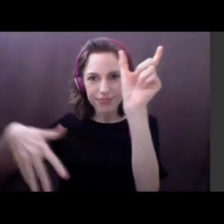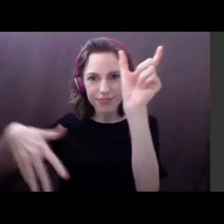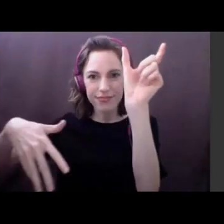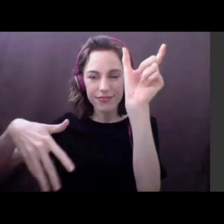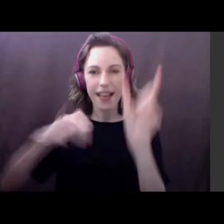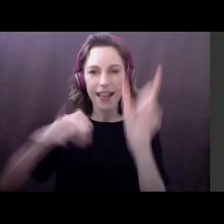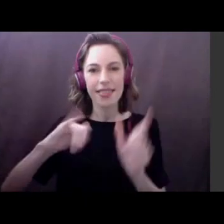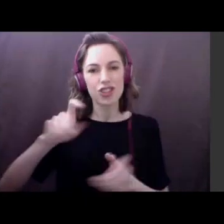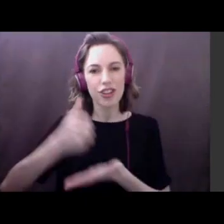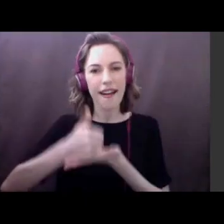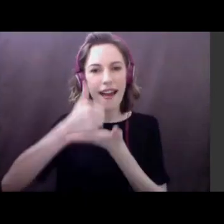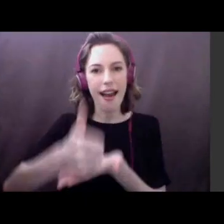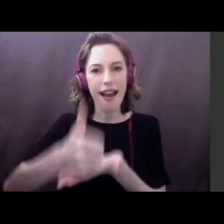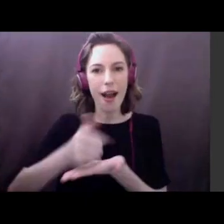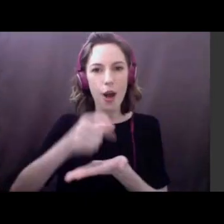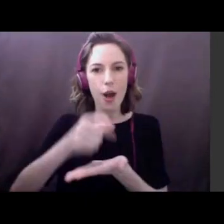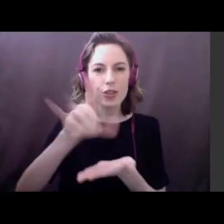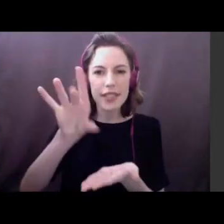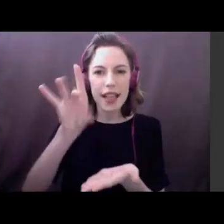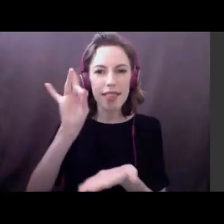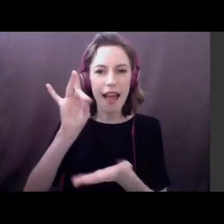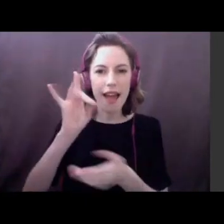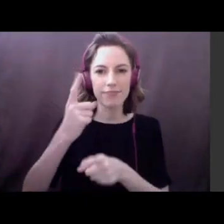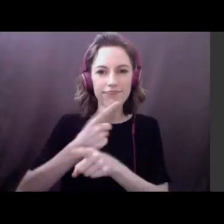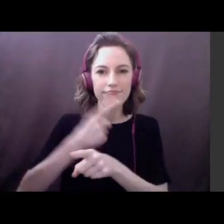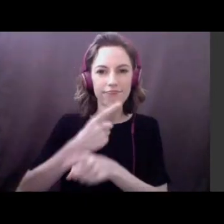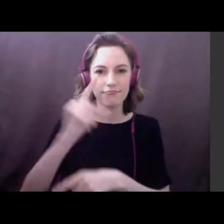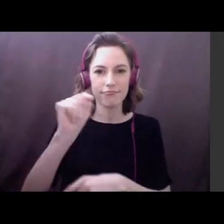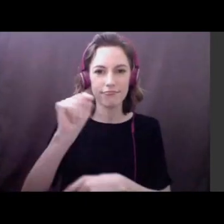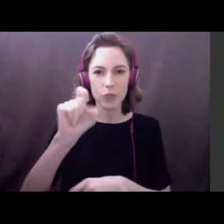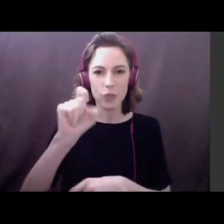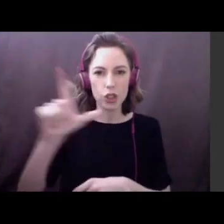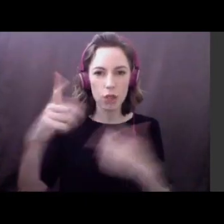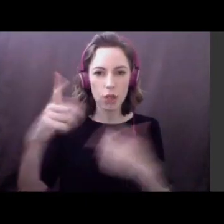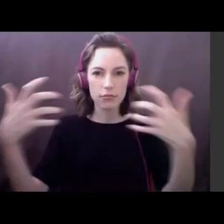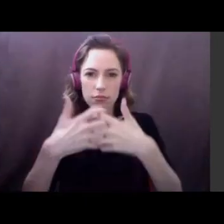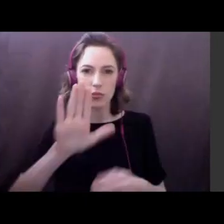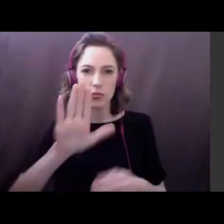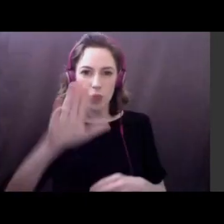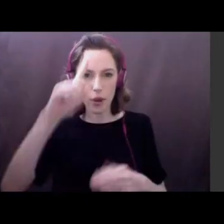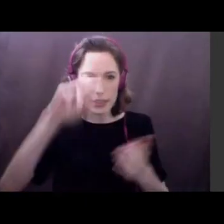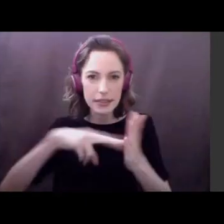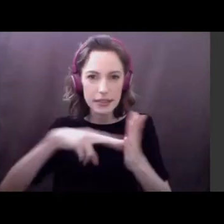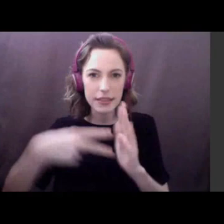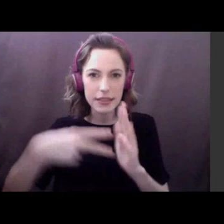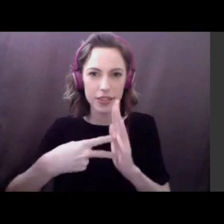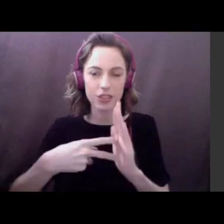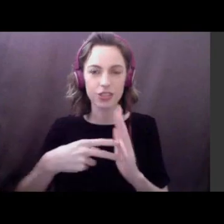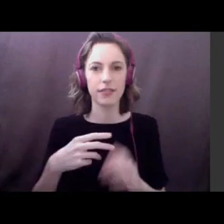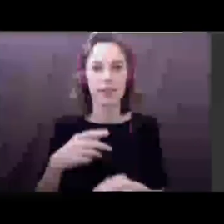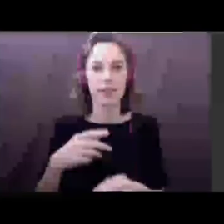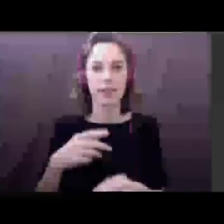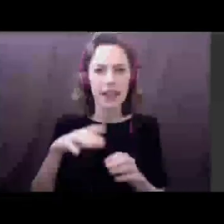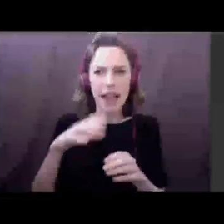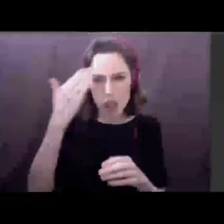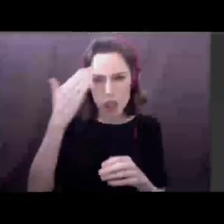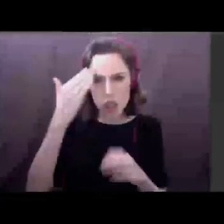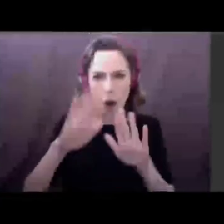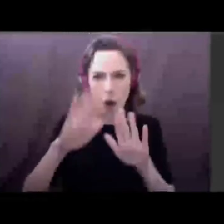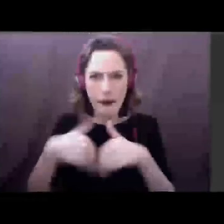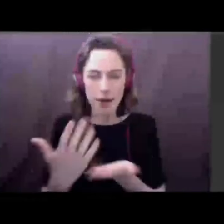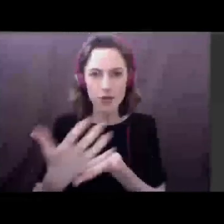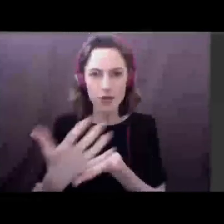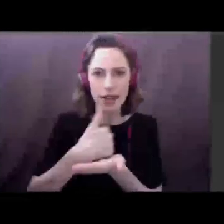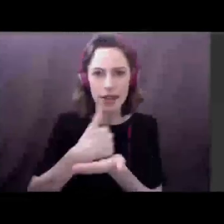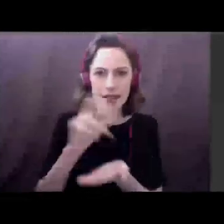data. Now, when we start talking about disability data, we recognize that it's very important for multiple